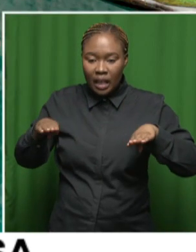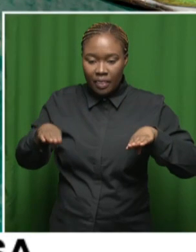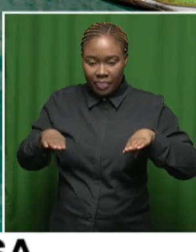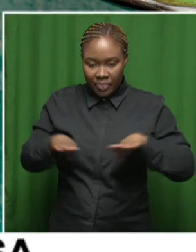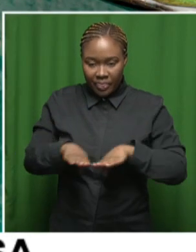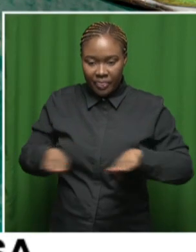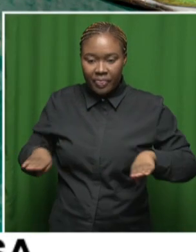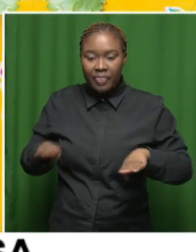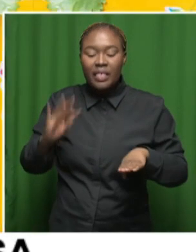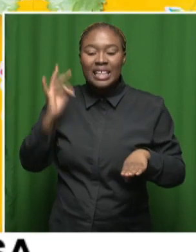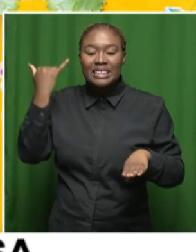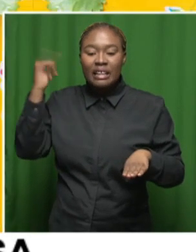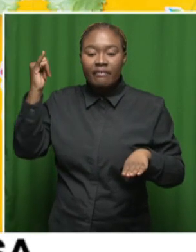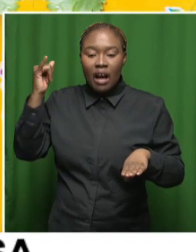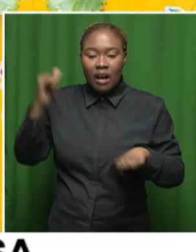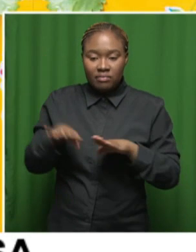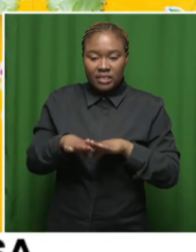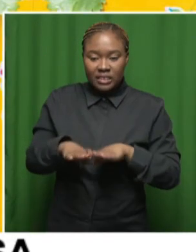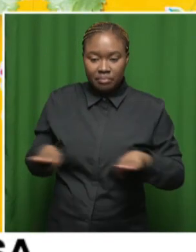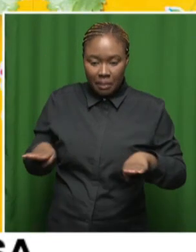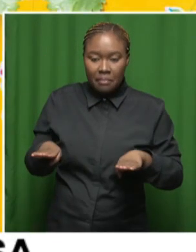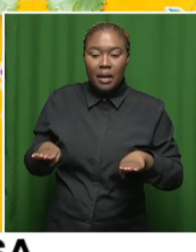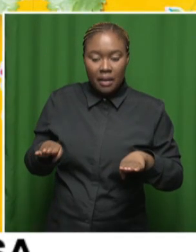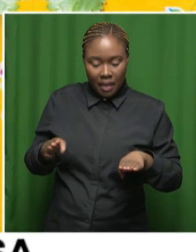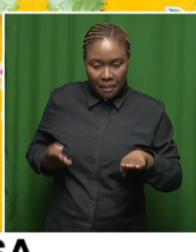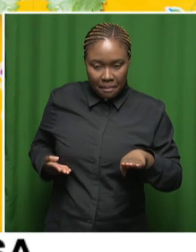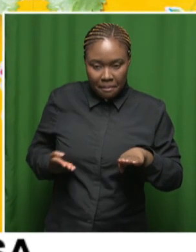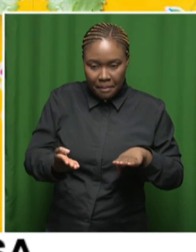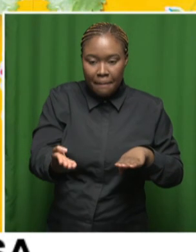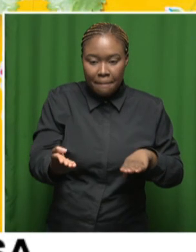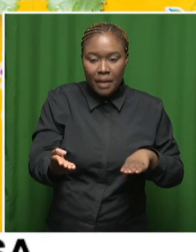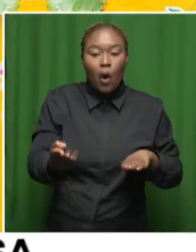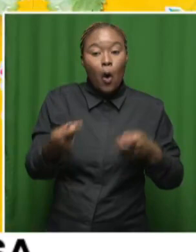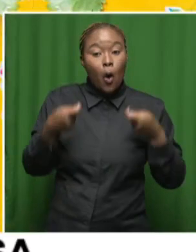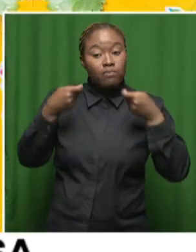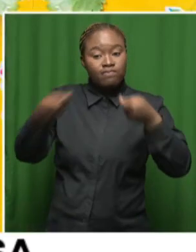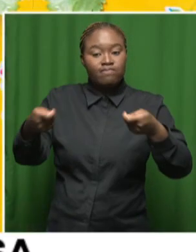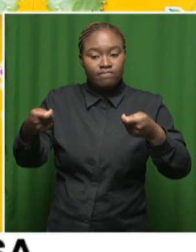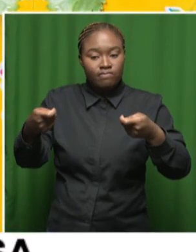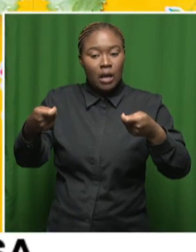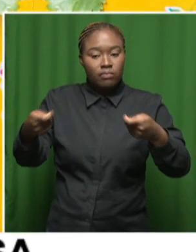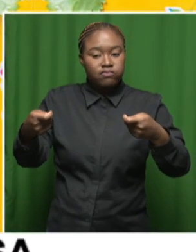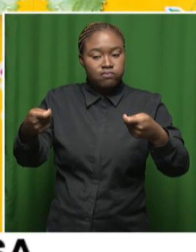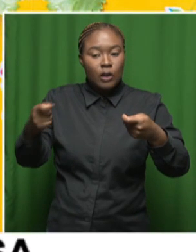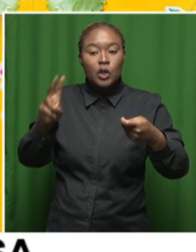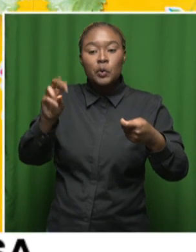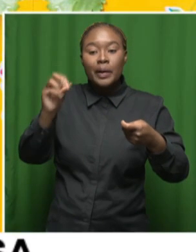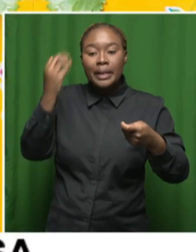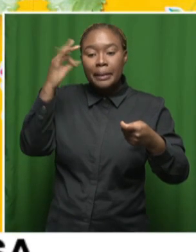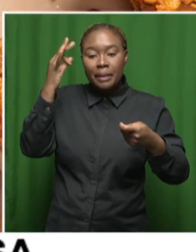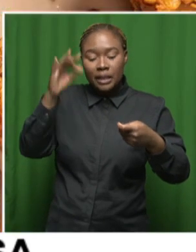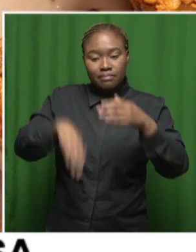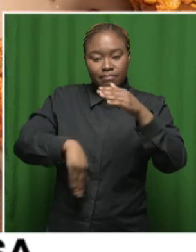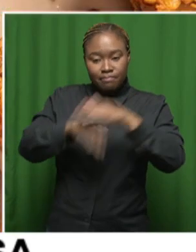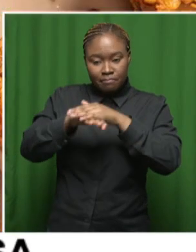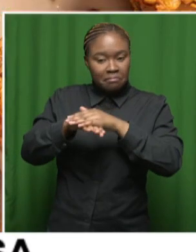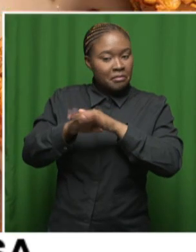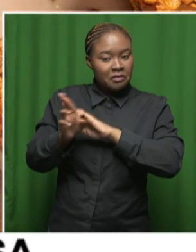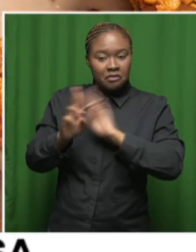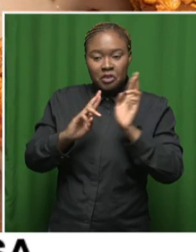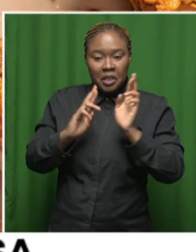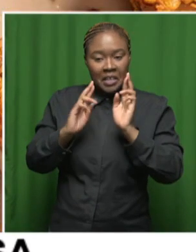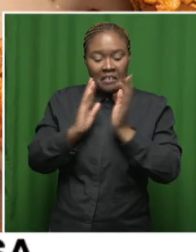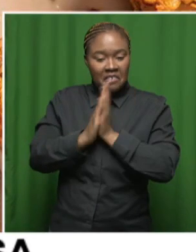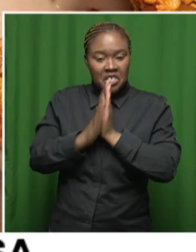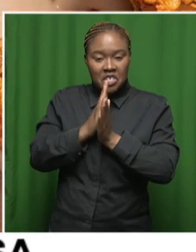air fryer. It's quick and easy, 160 degrees, and I think it's about 20 minutes. Wow. And then it's ready. Wow.